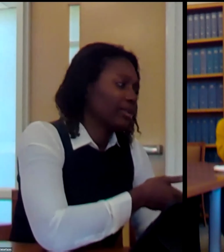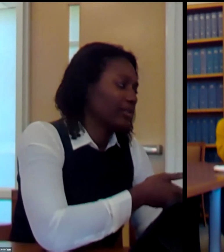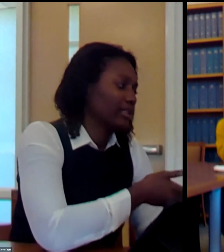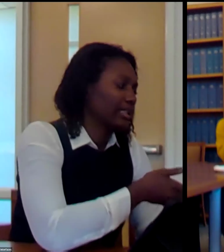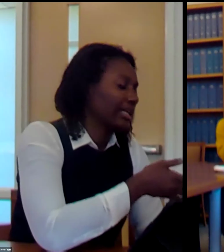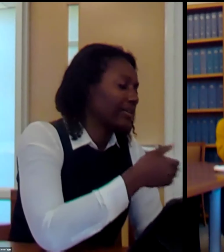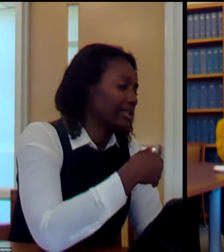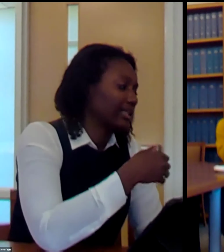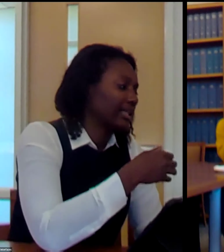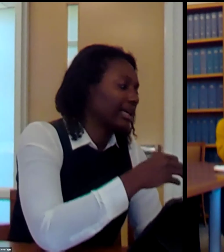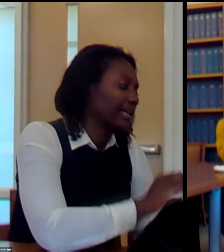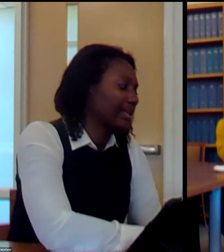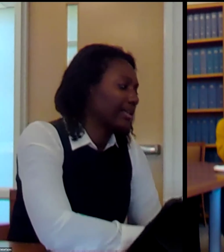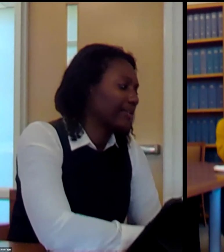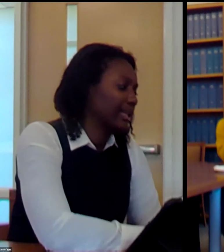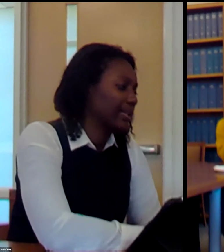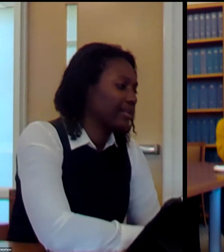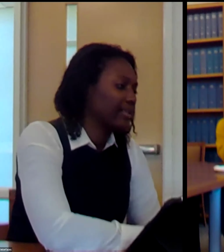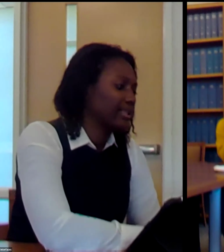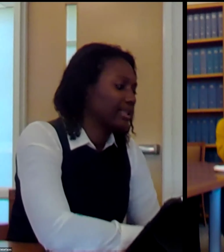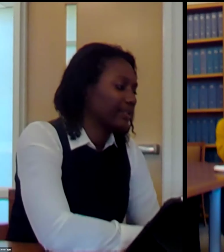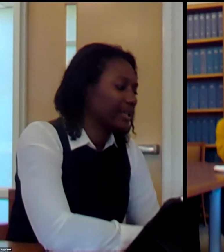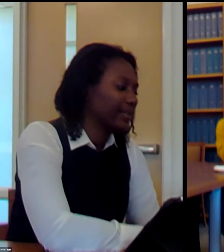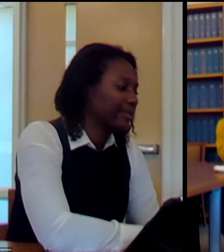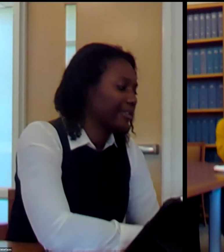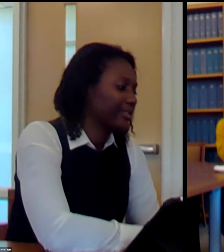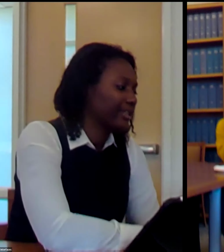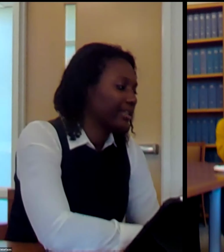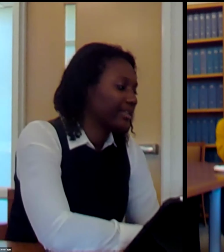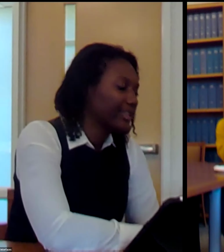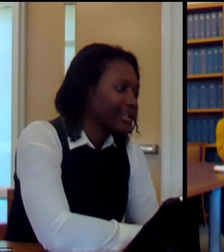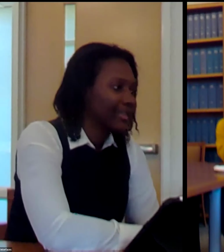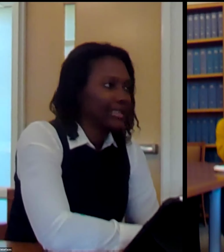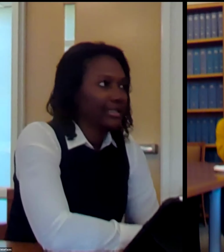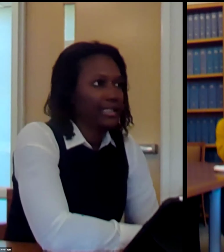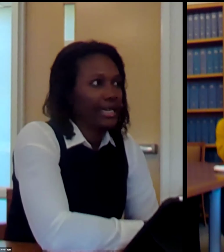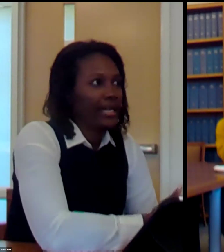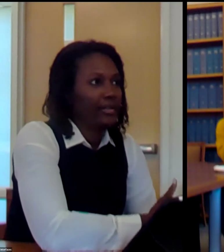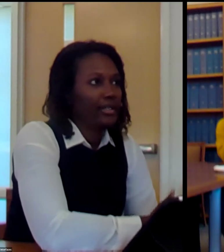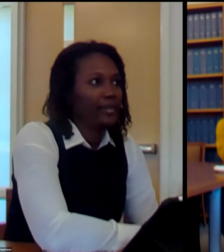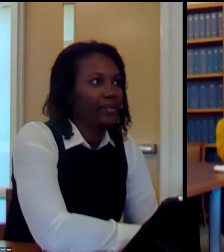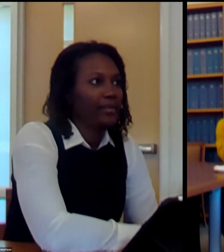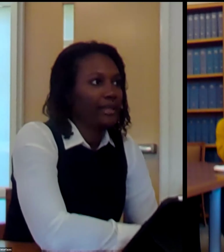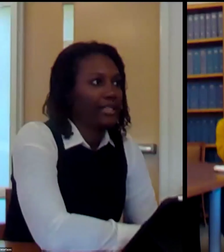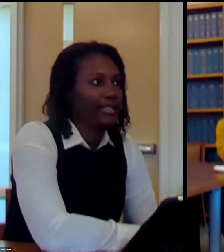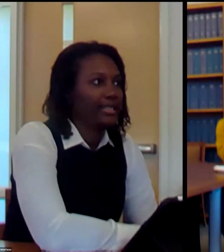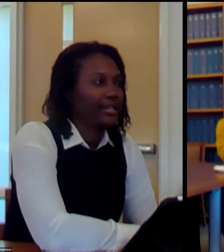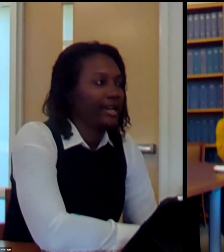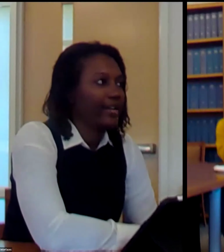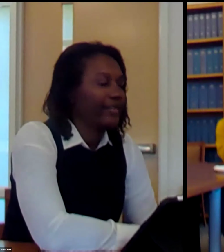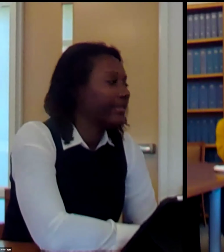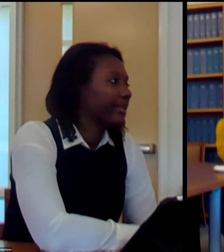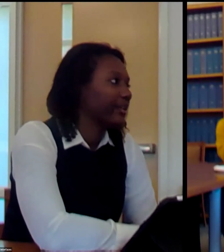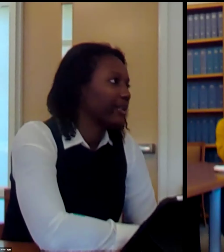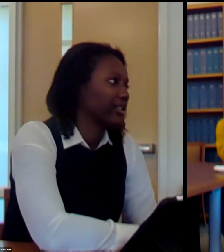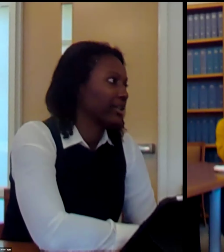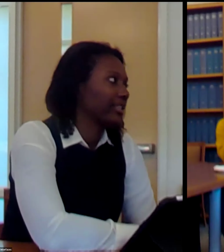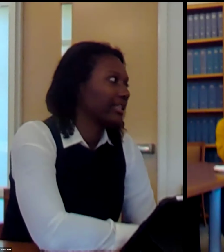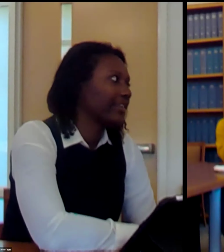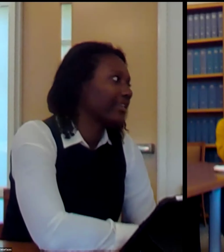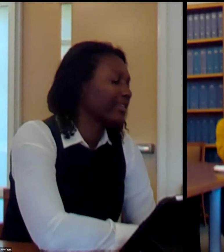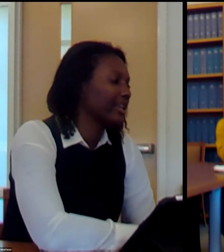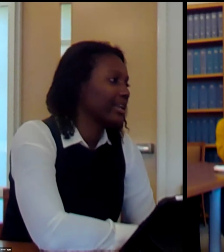I know both in like nano engineering and mechanical engineering for our promotion files, they literally count the number of publications that you have and look at